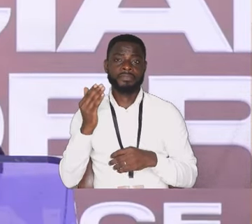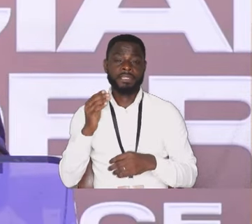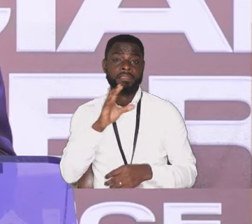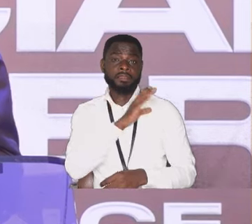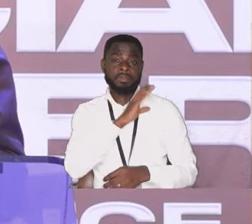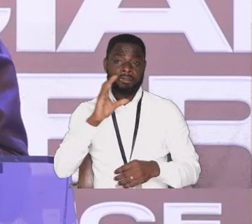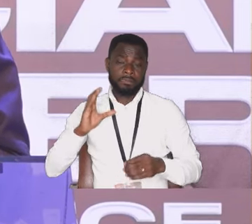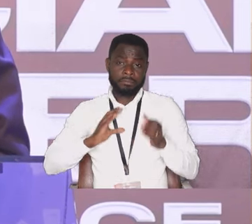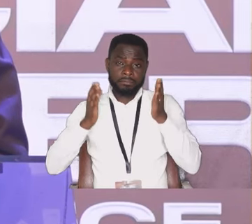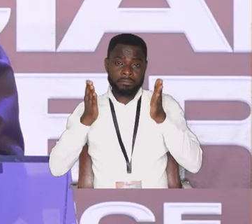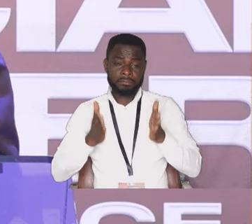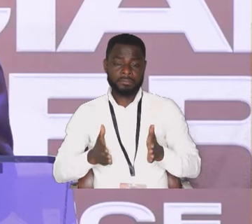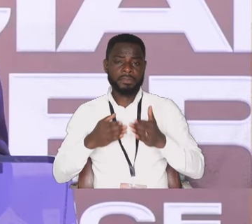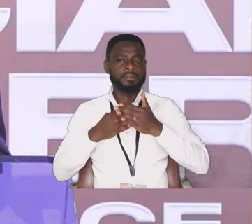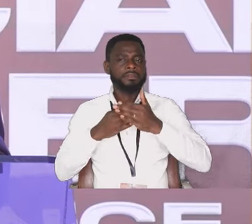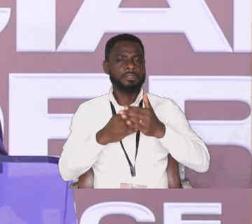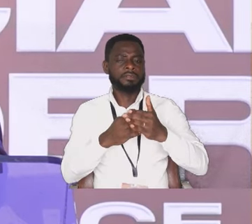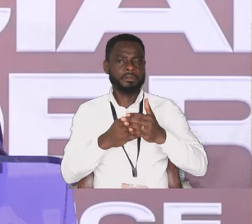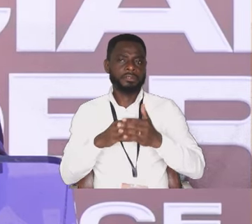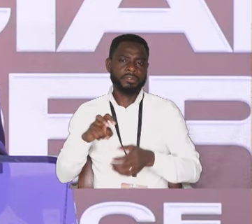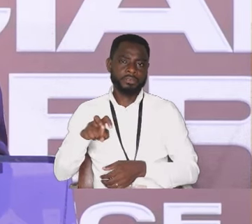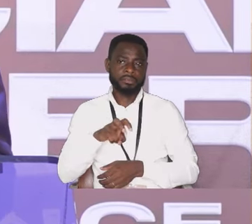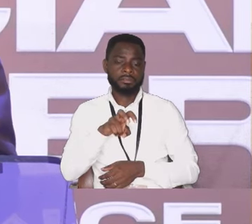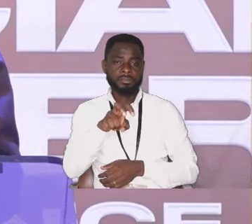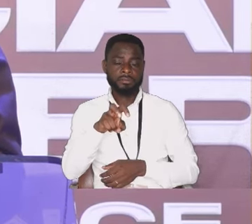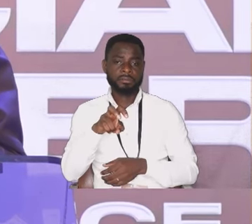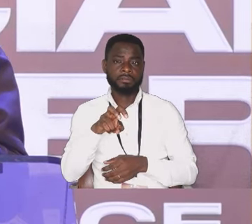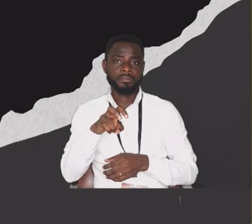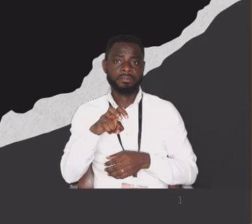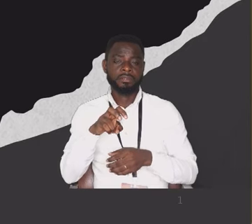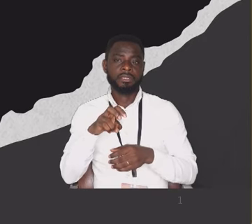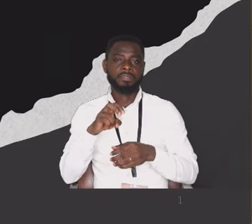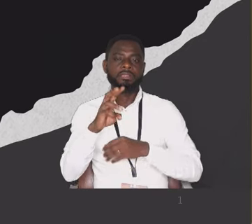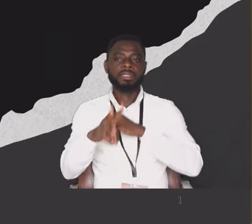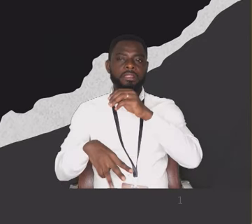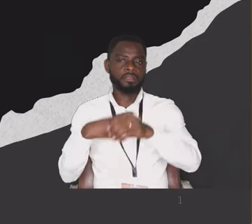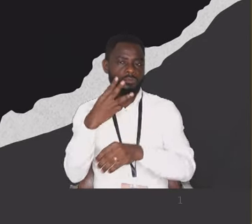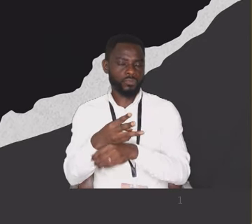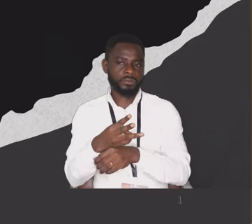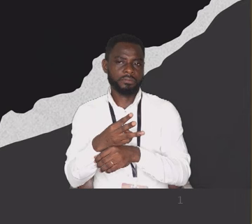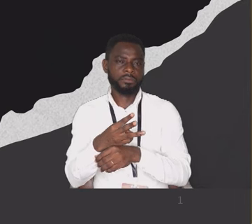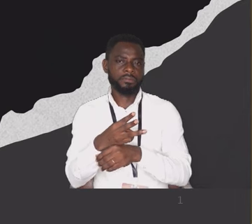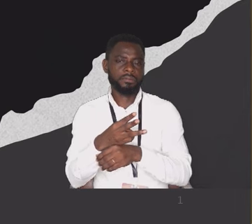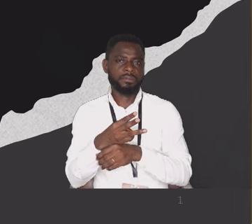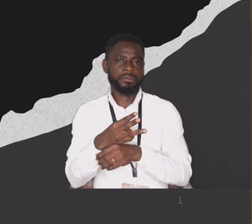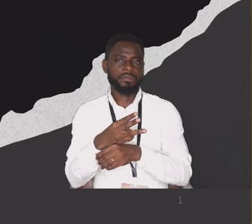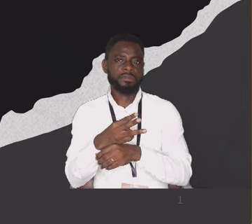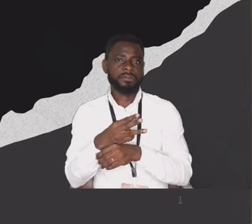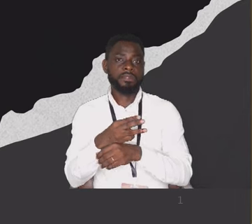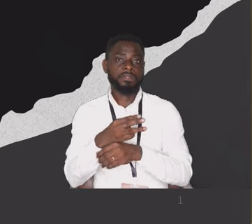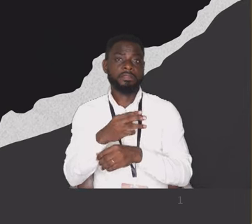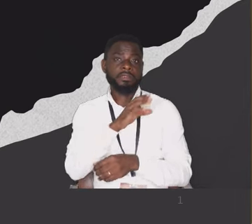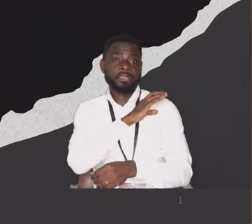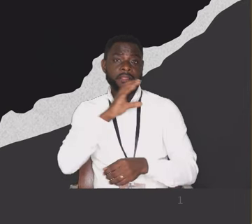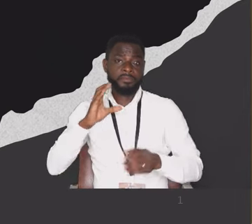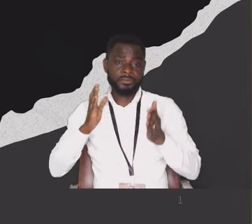Christian Leadership Challenge in a Secular World. The Christian